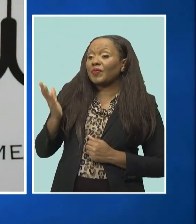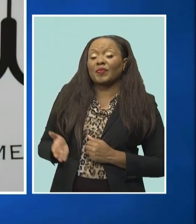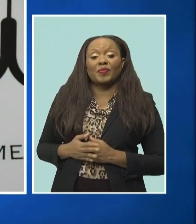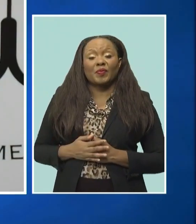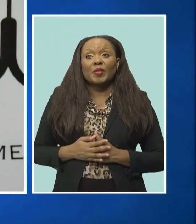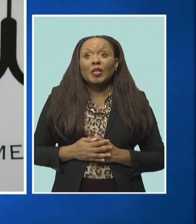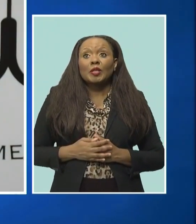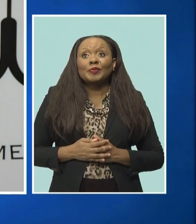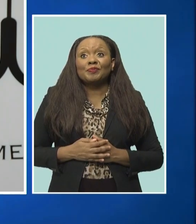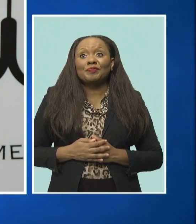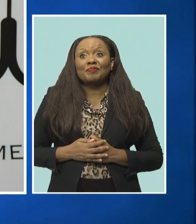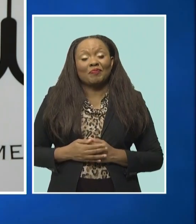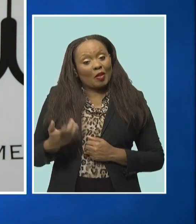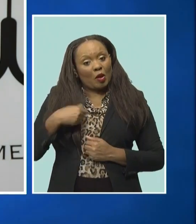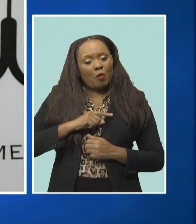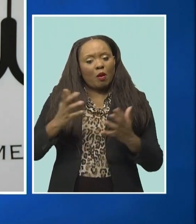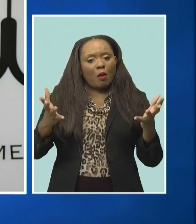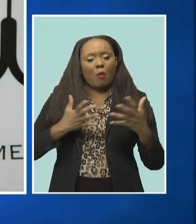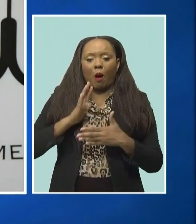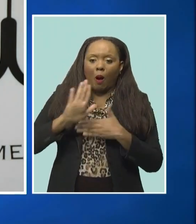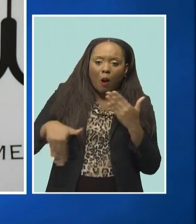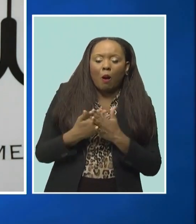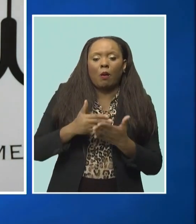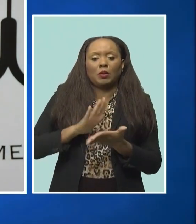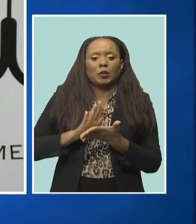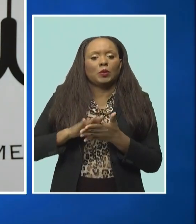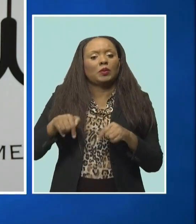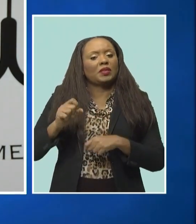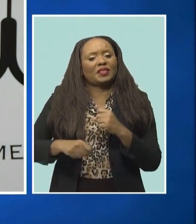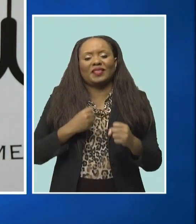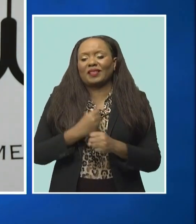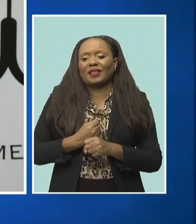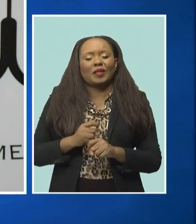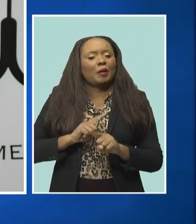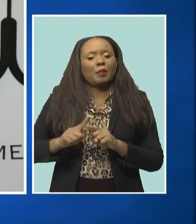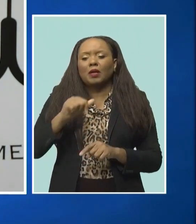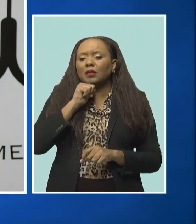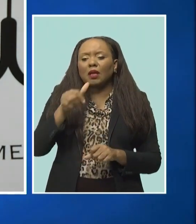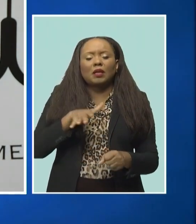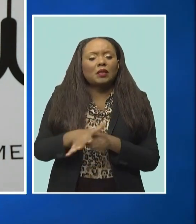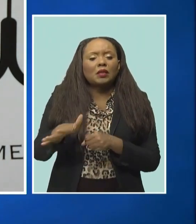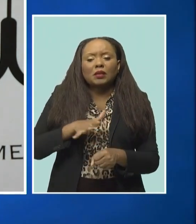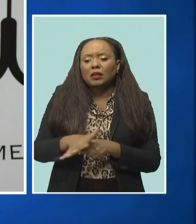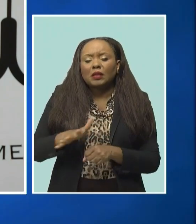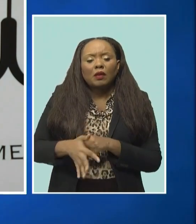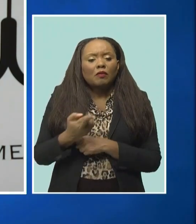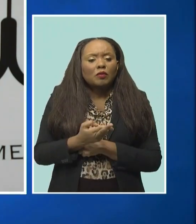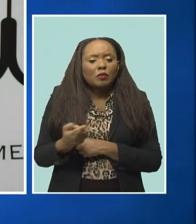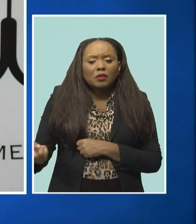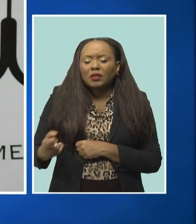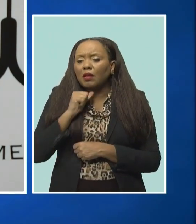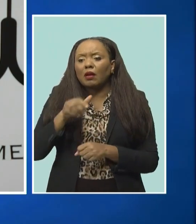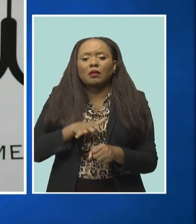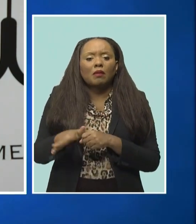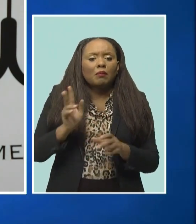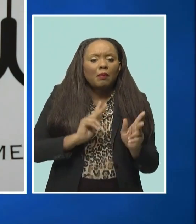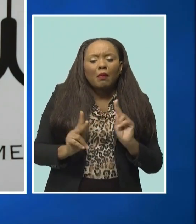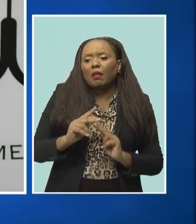Our club's goals and objectives are as follows. Our first goal, increase our impact